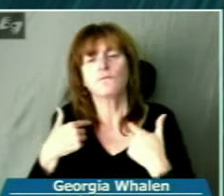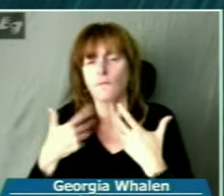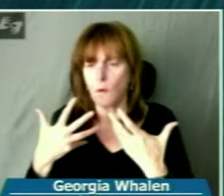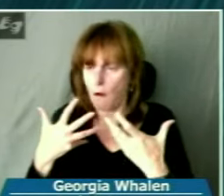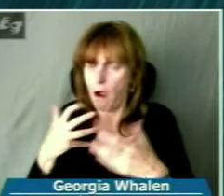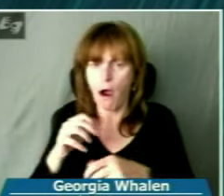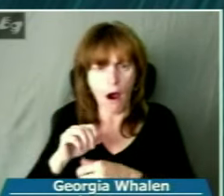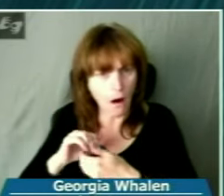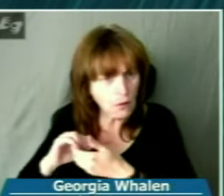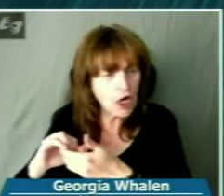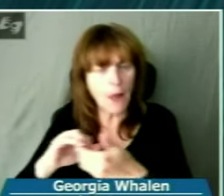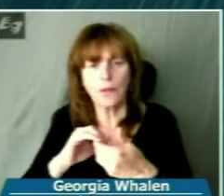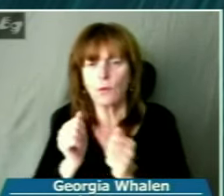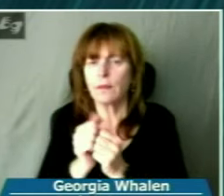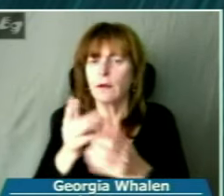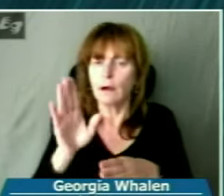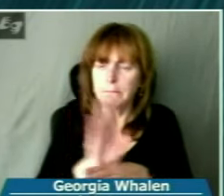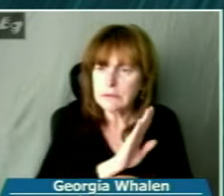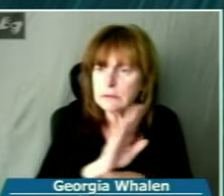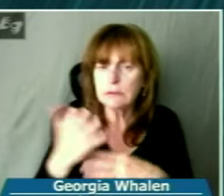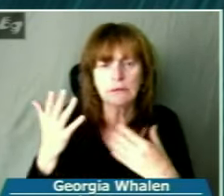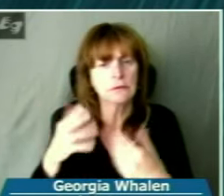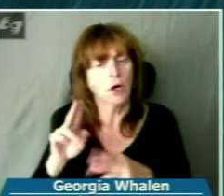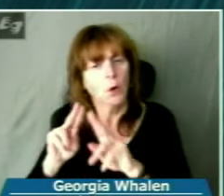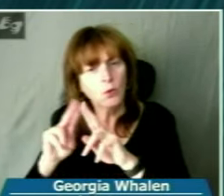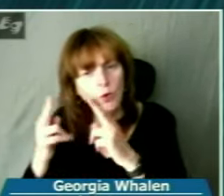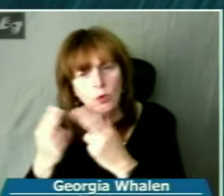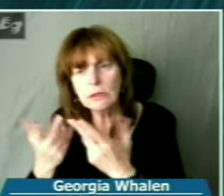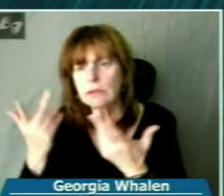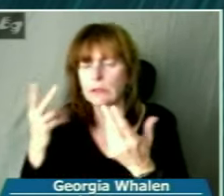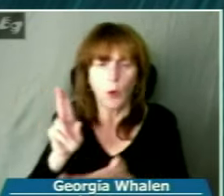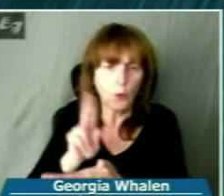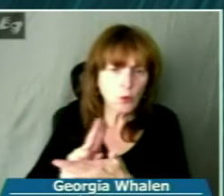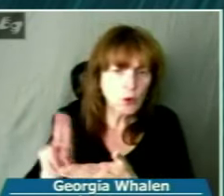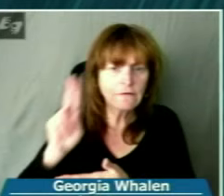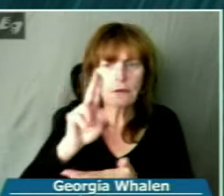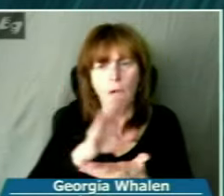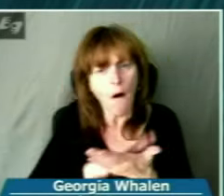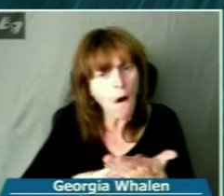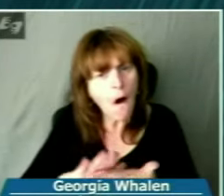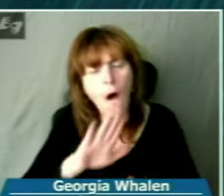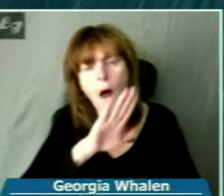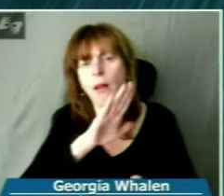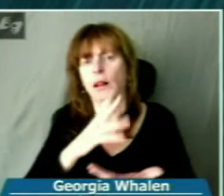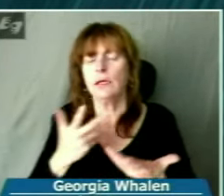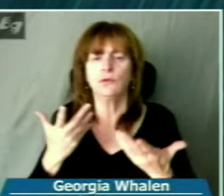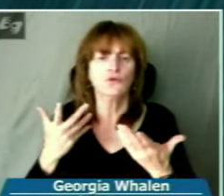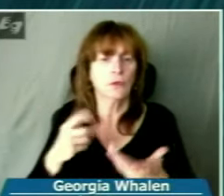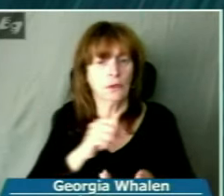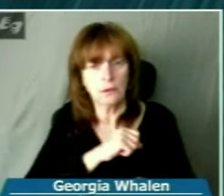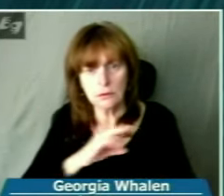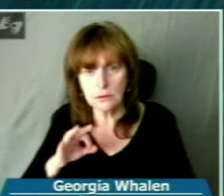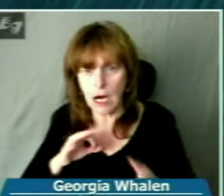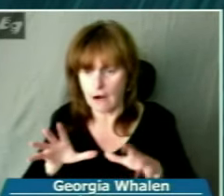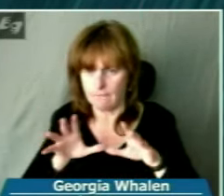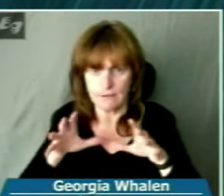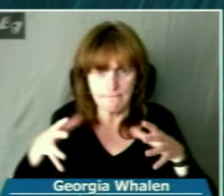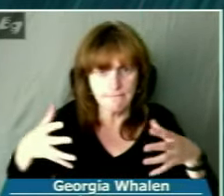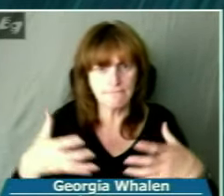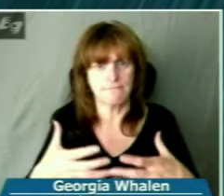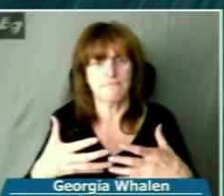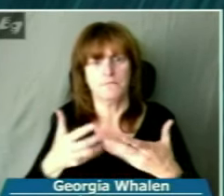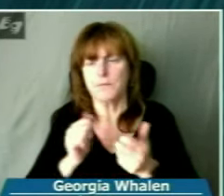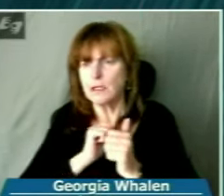representatives from local businesses, labor, industry, and the academia, various sectors in our community that are important parts of our business, sports